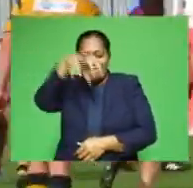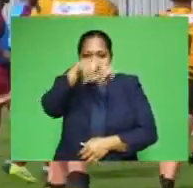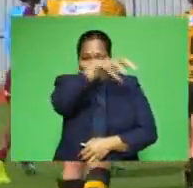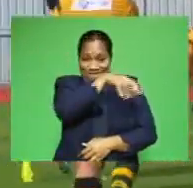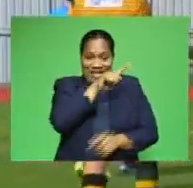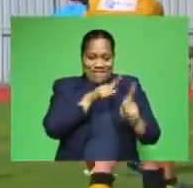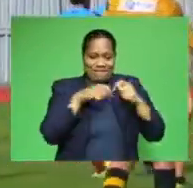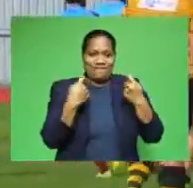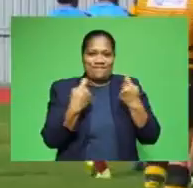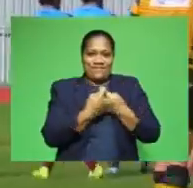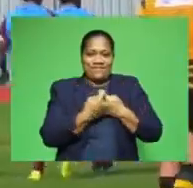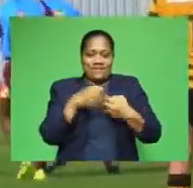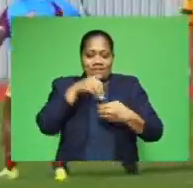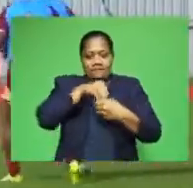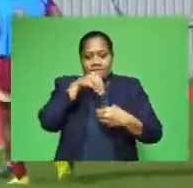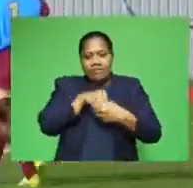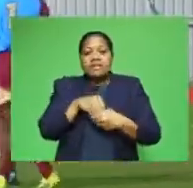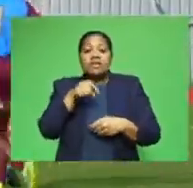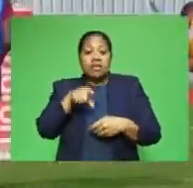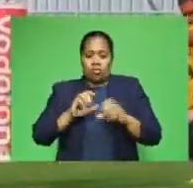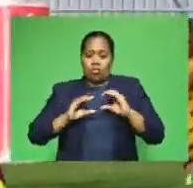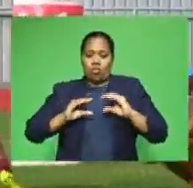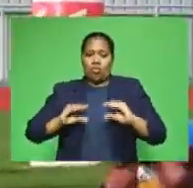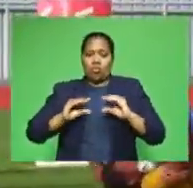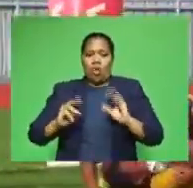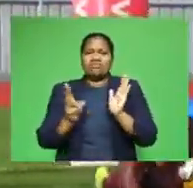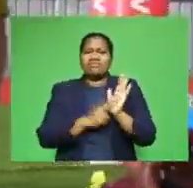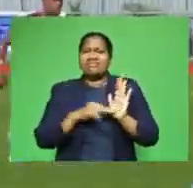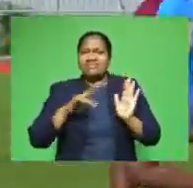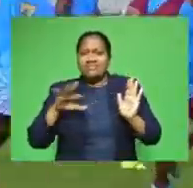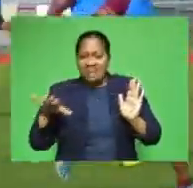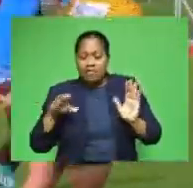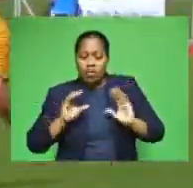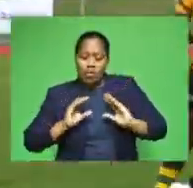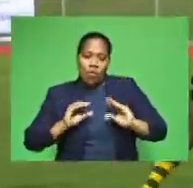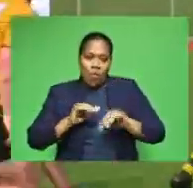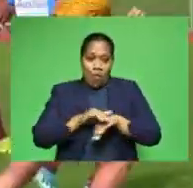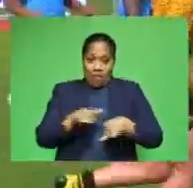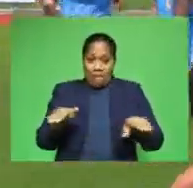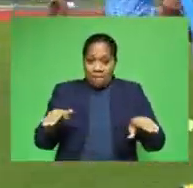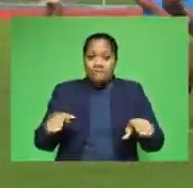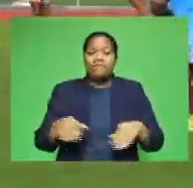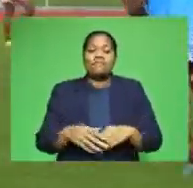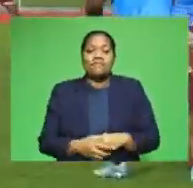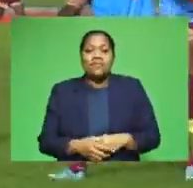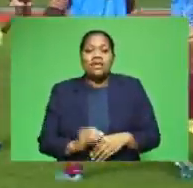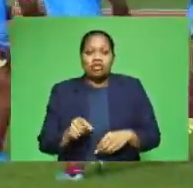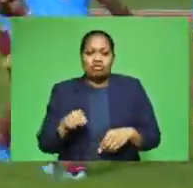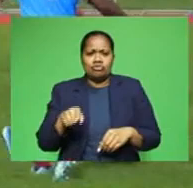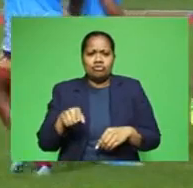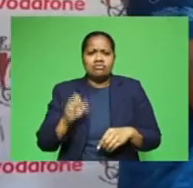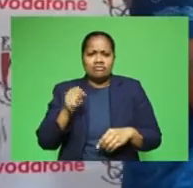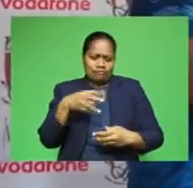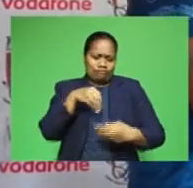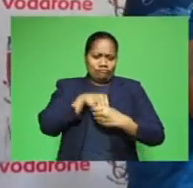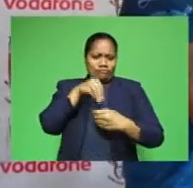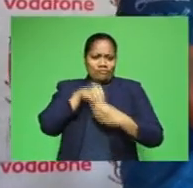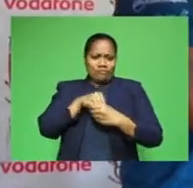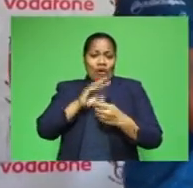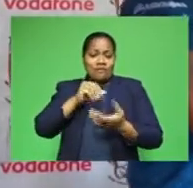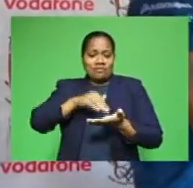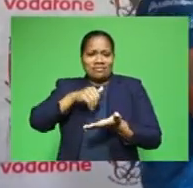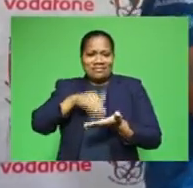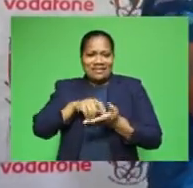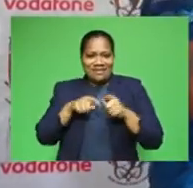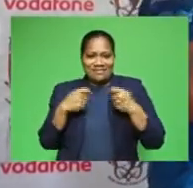of West Nangama. So that way the players are still very much part of the Silktail setup. New head coach